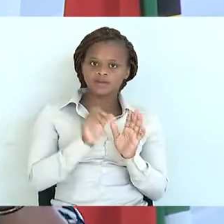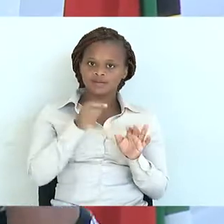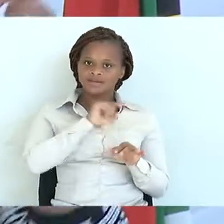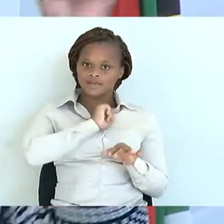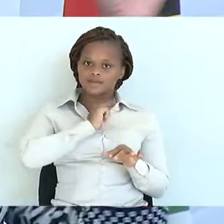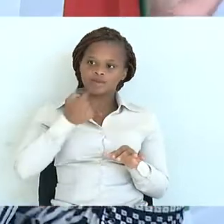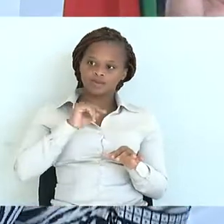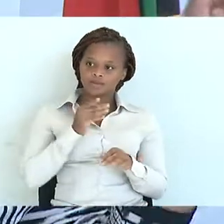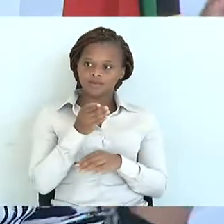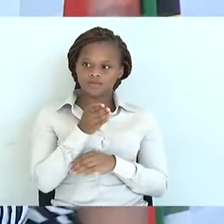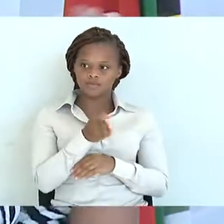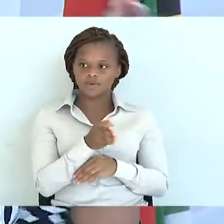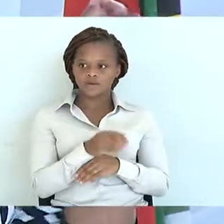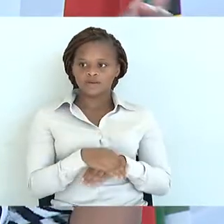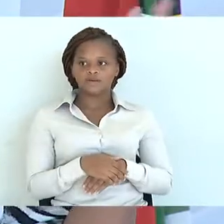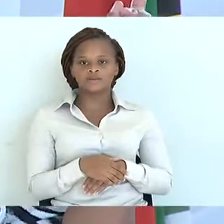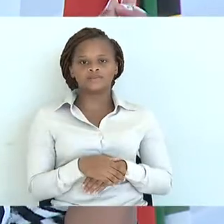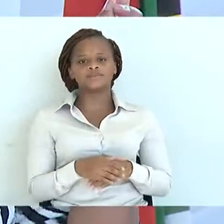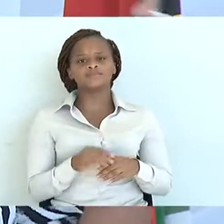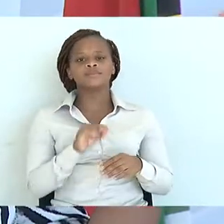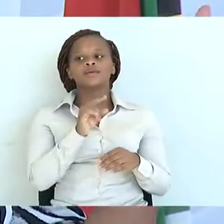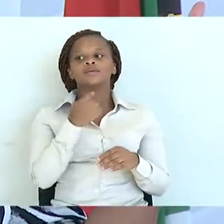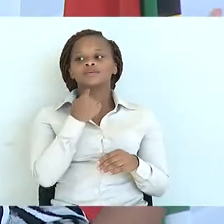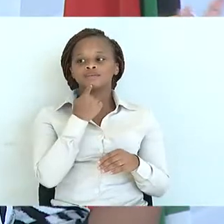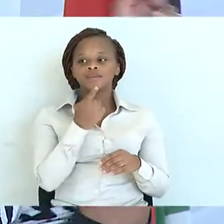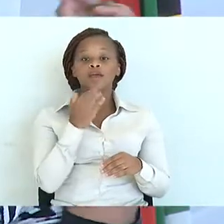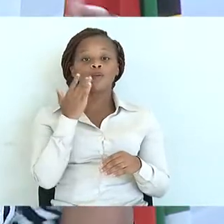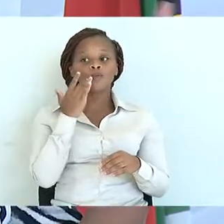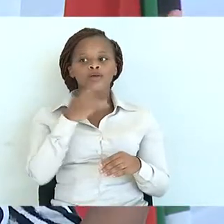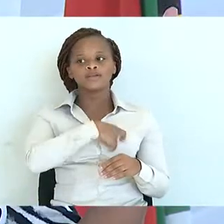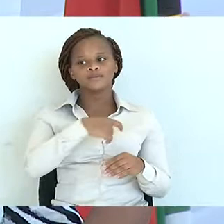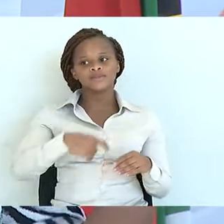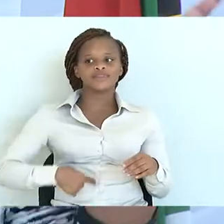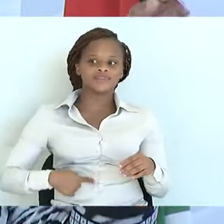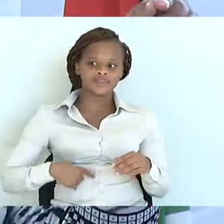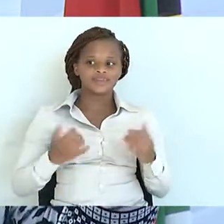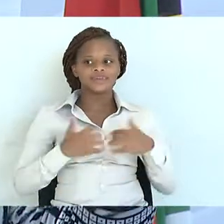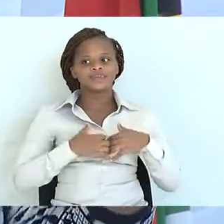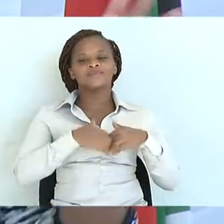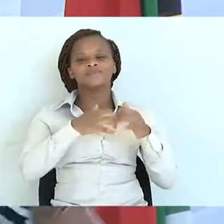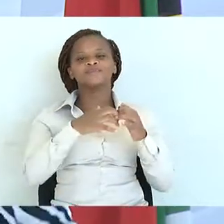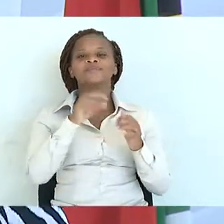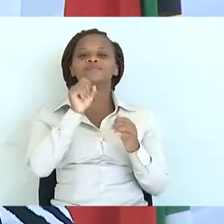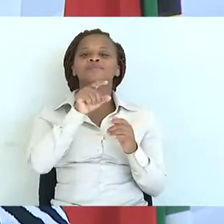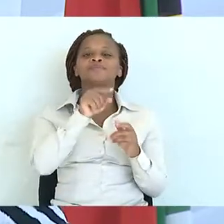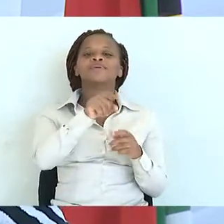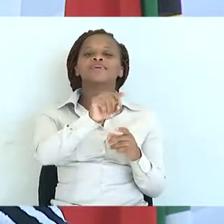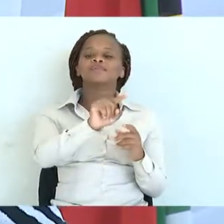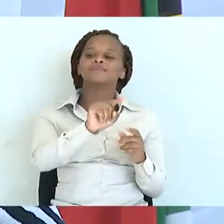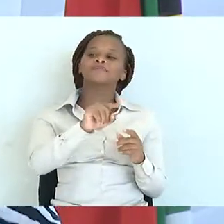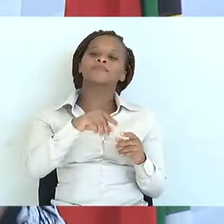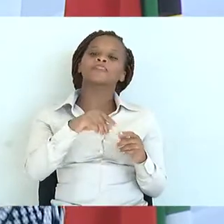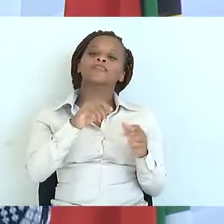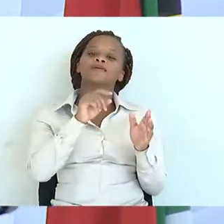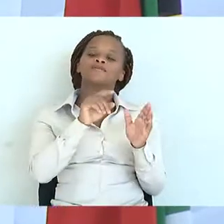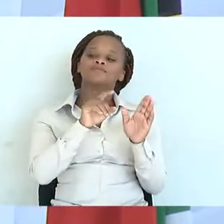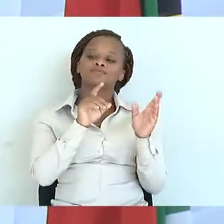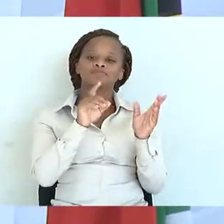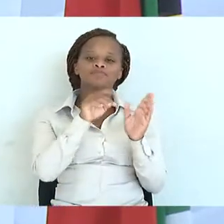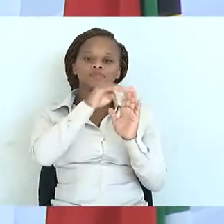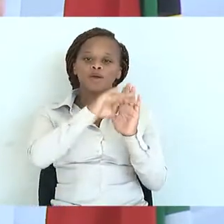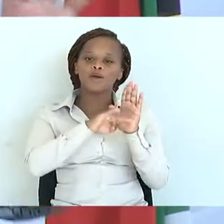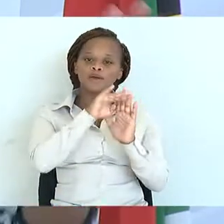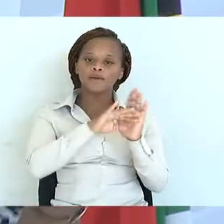ngoba sathi lesikhathi upresident alonche iprogram e-Ugu nase-World Coast